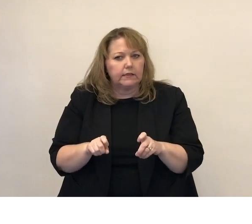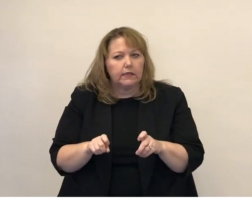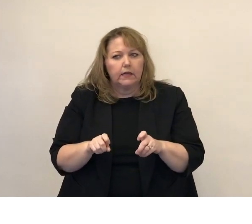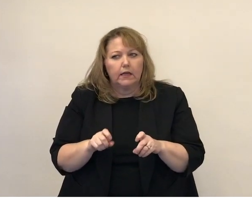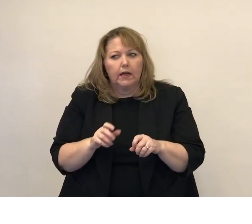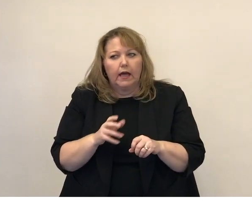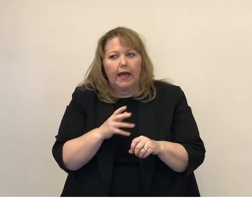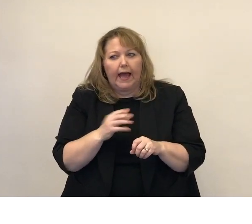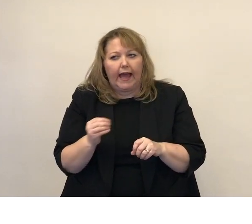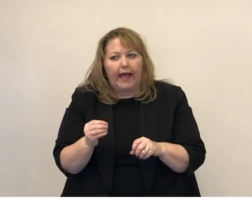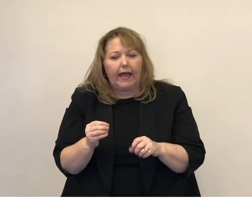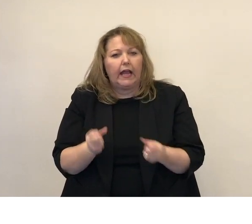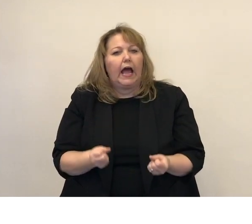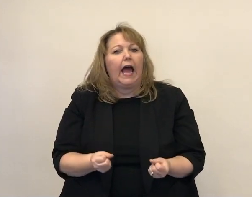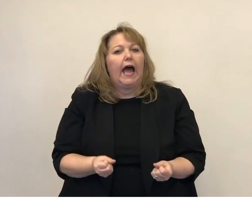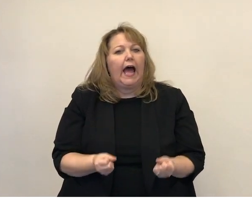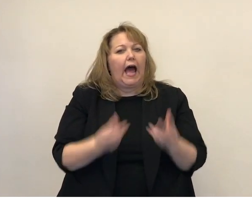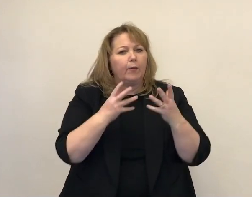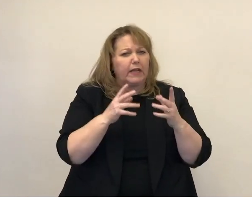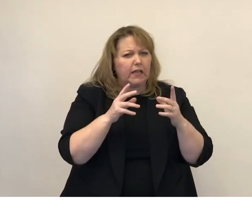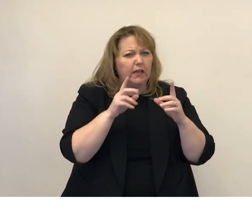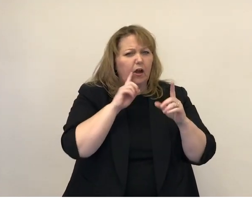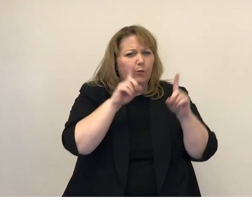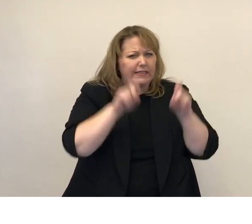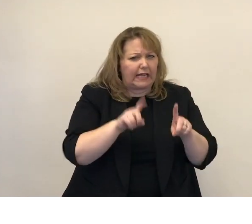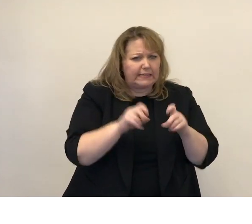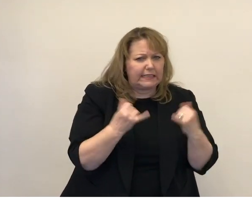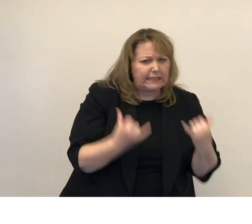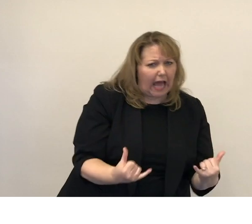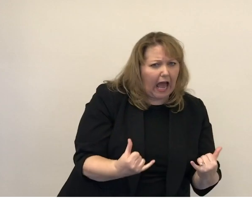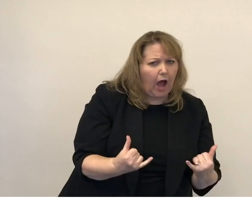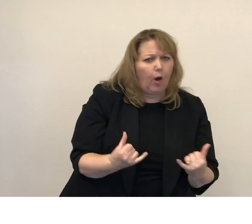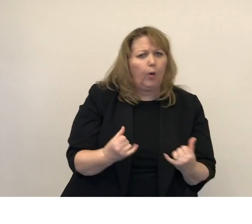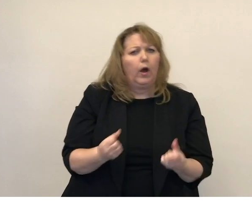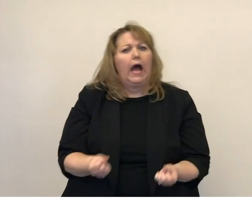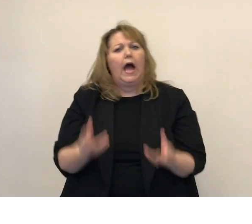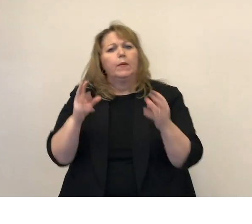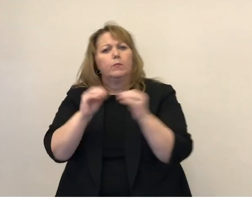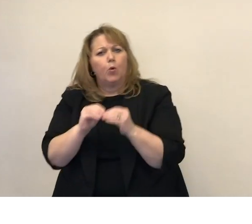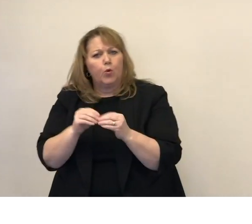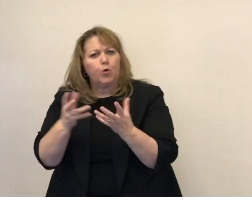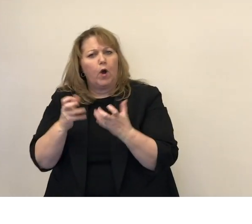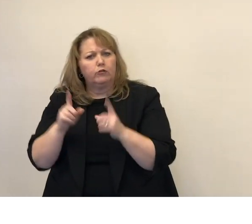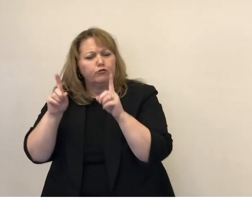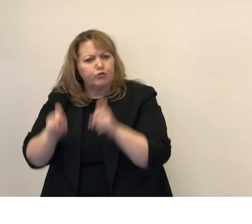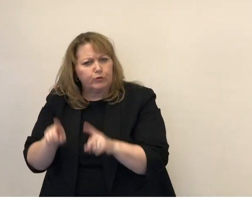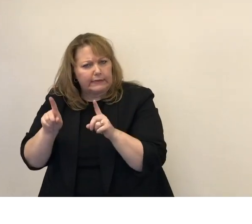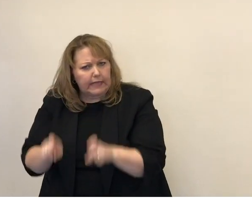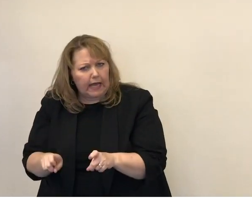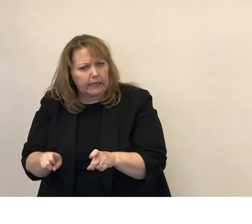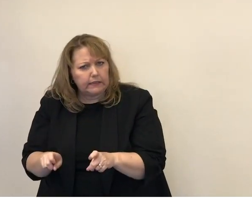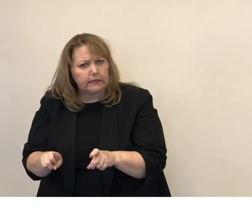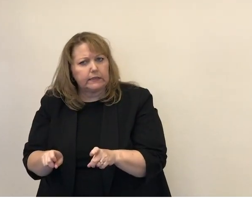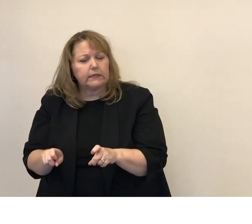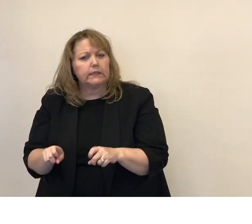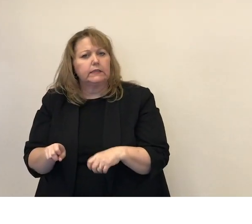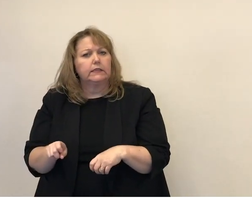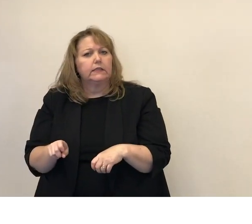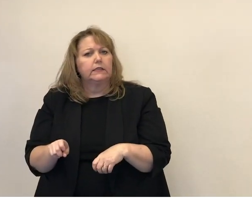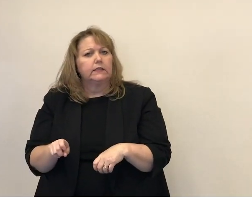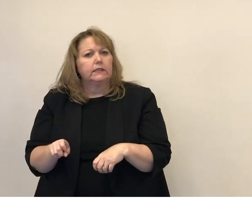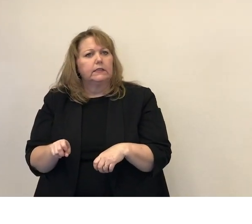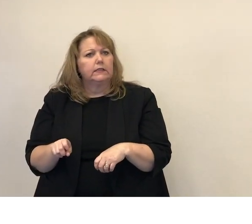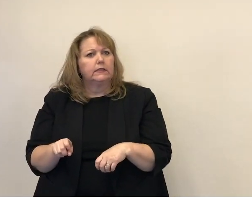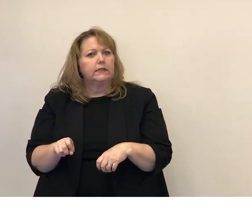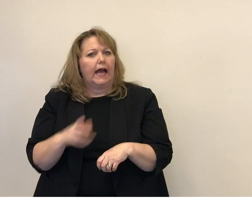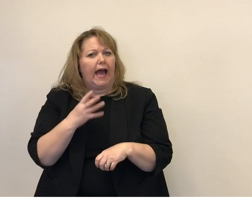that. How much more testing should we have in Nevada? And how much has Dr. Pandori and other people in Nevada been able